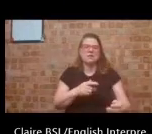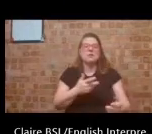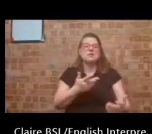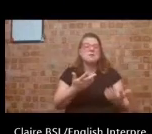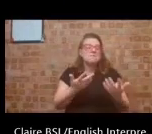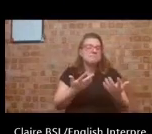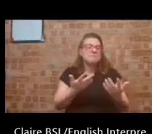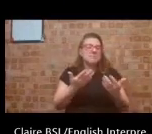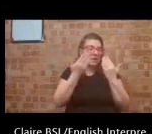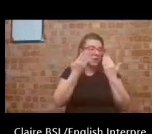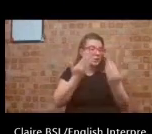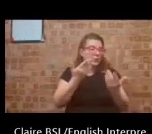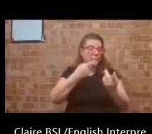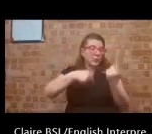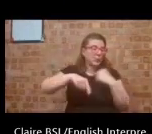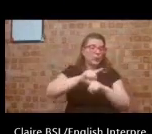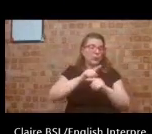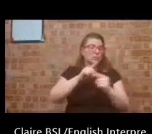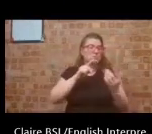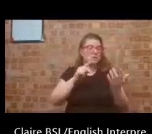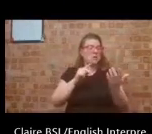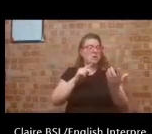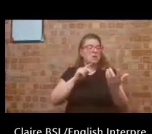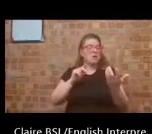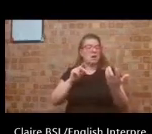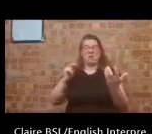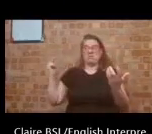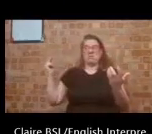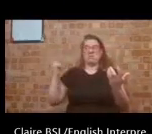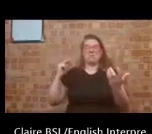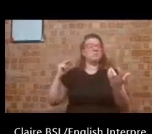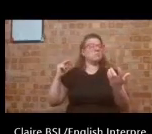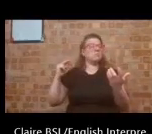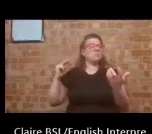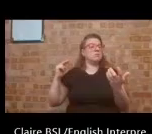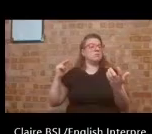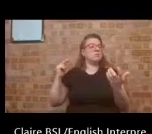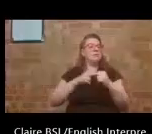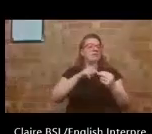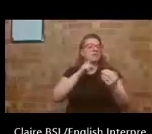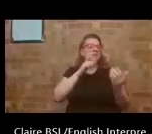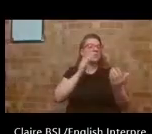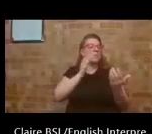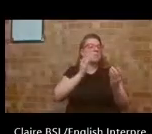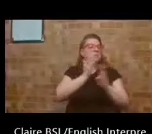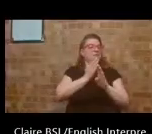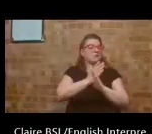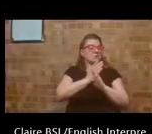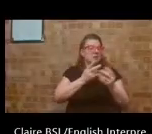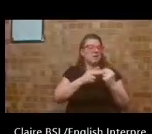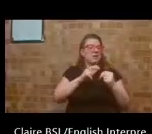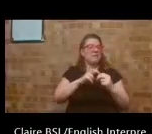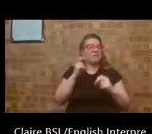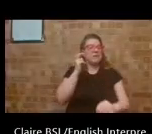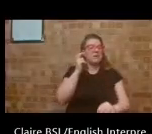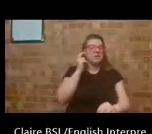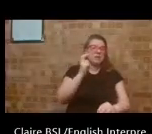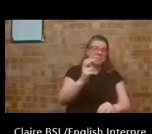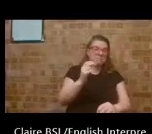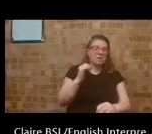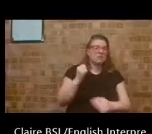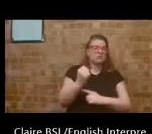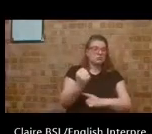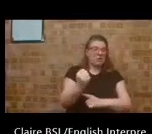you don't know who's looking at you, particularly if you're in public. If you're sat on a bus or a train, or